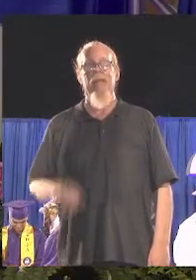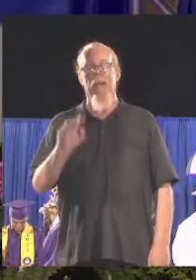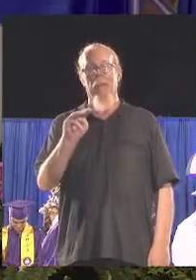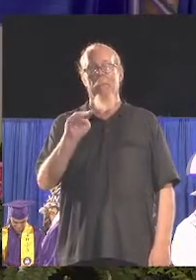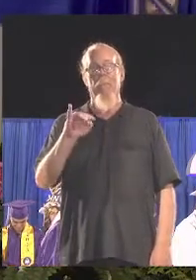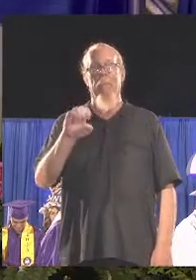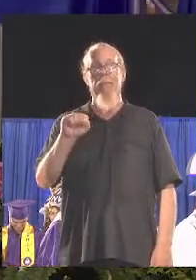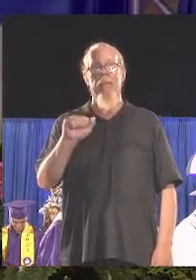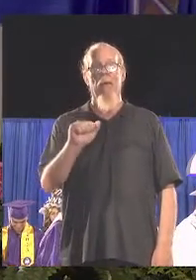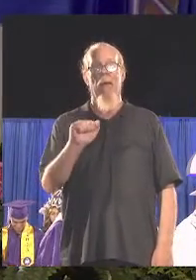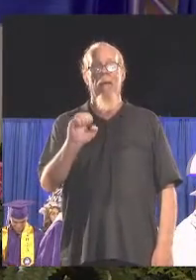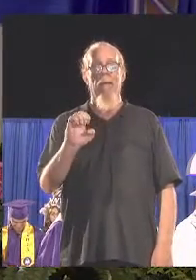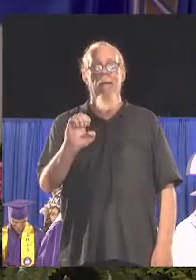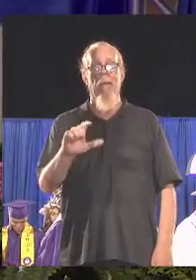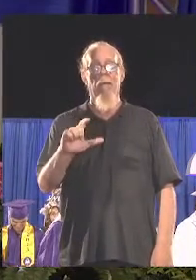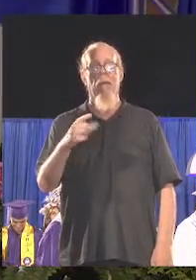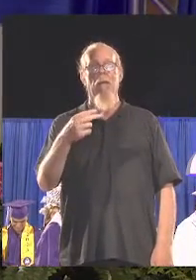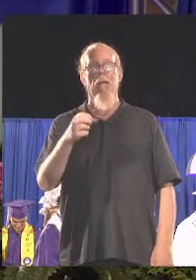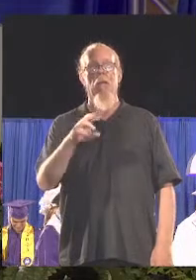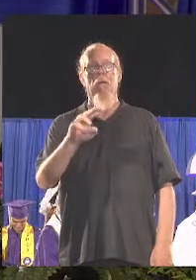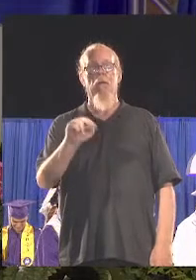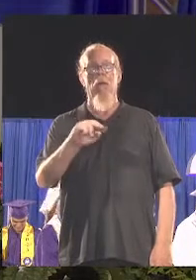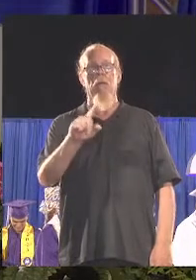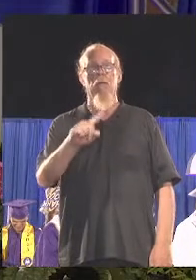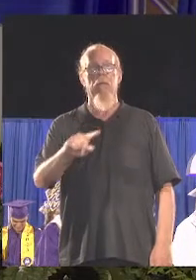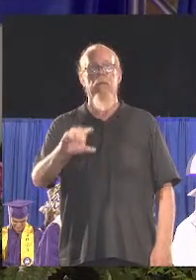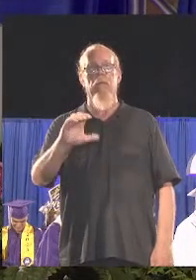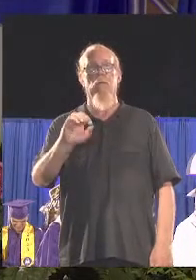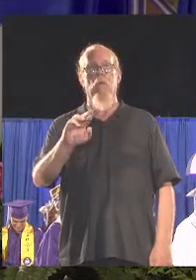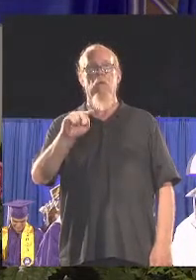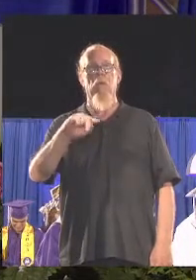Misael Hernandez Cortez, San Antonio College.